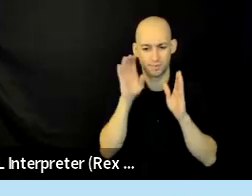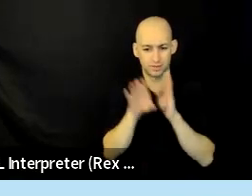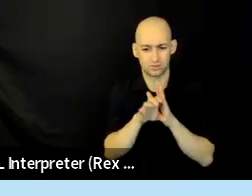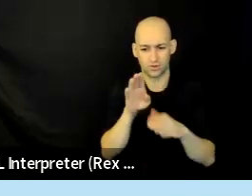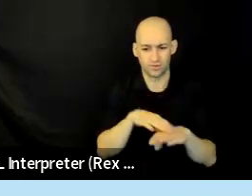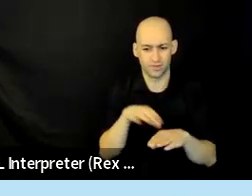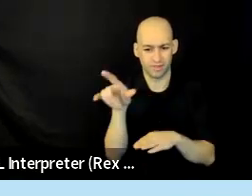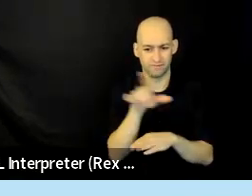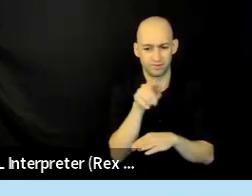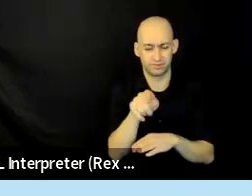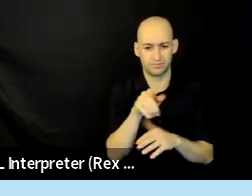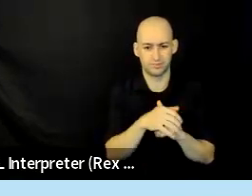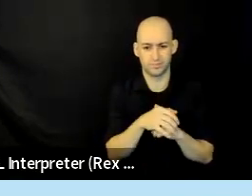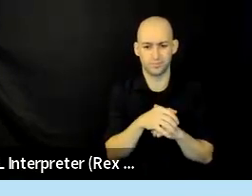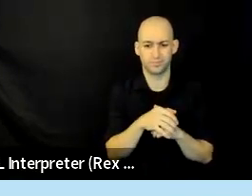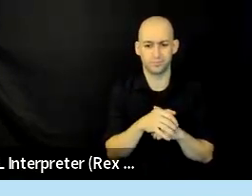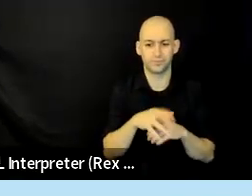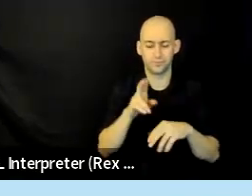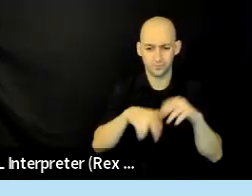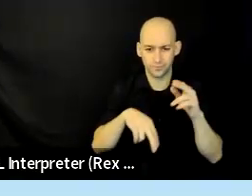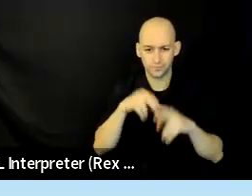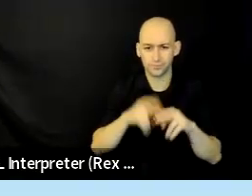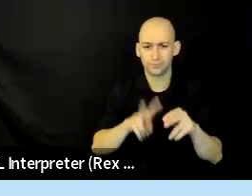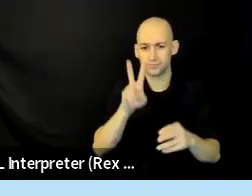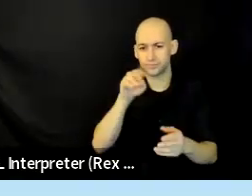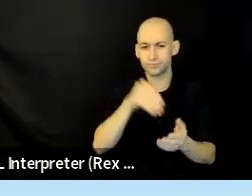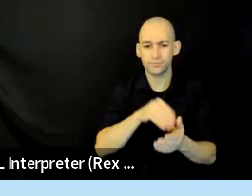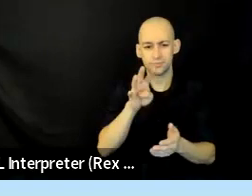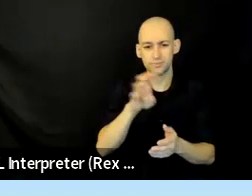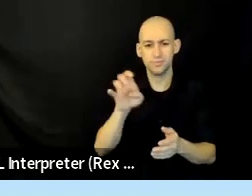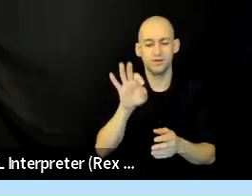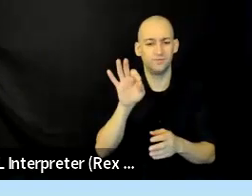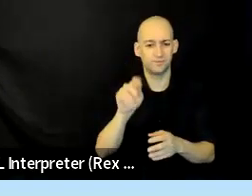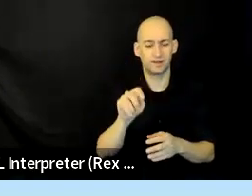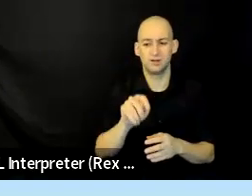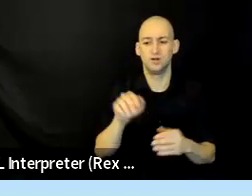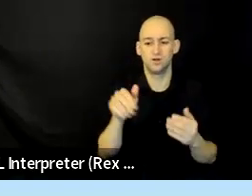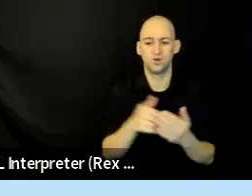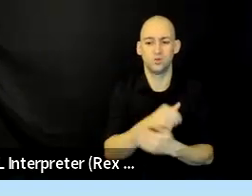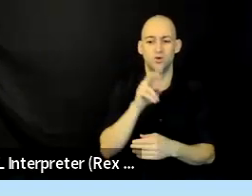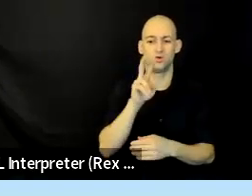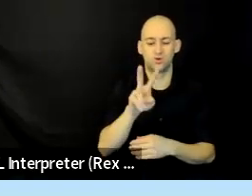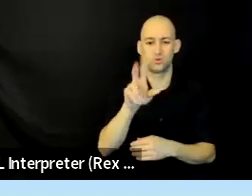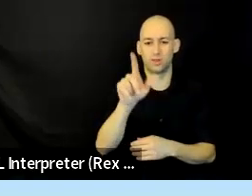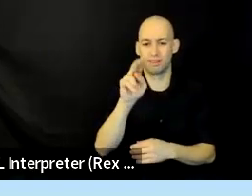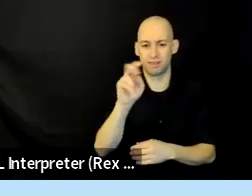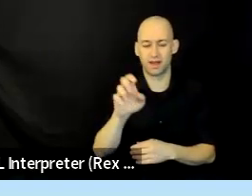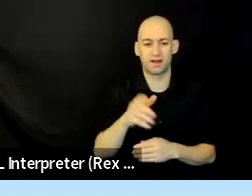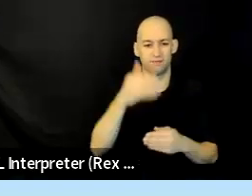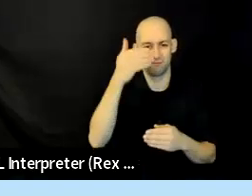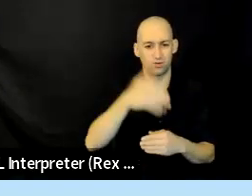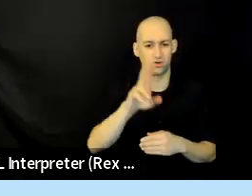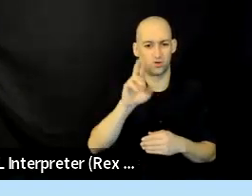left, and construct 2,400 feet of new two-lane frontage road